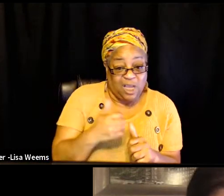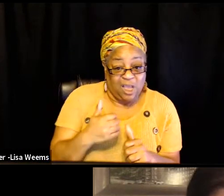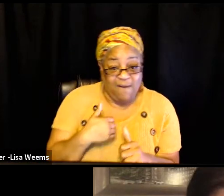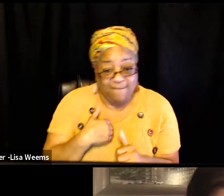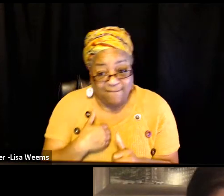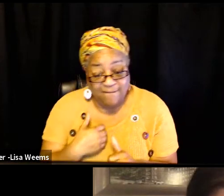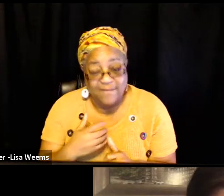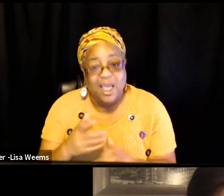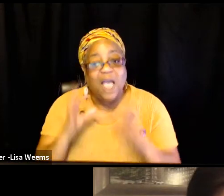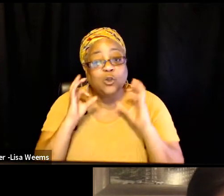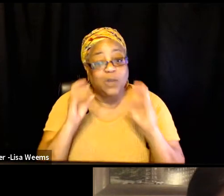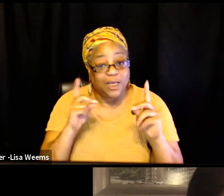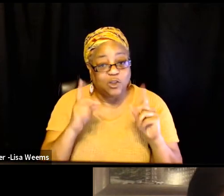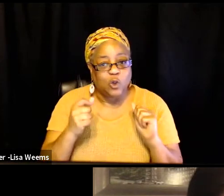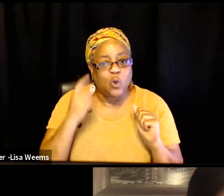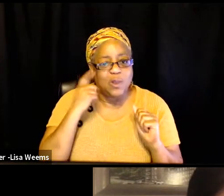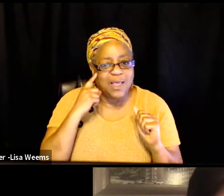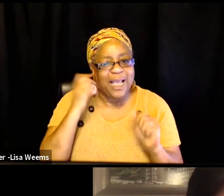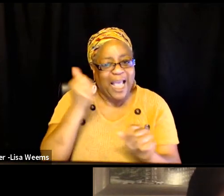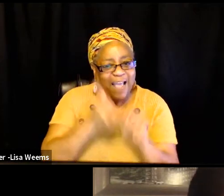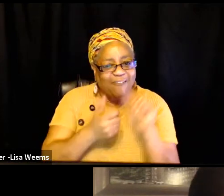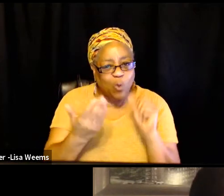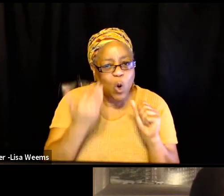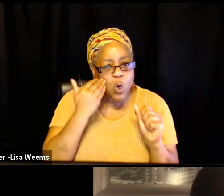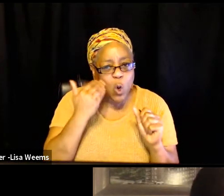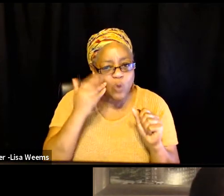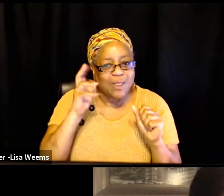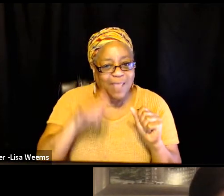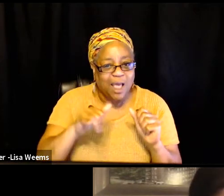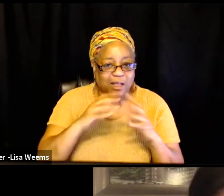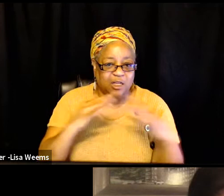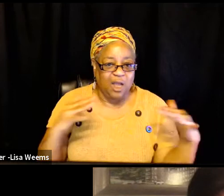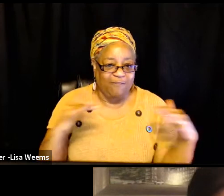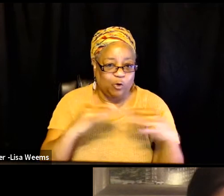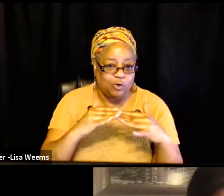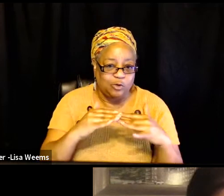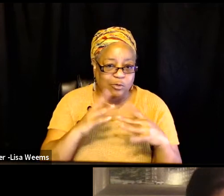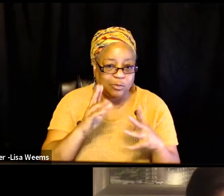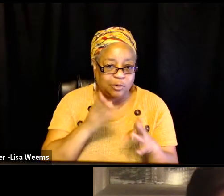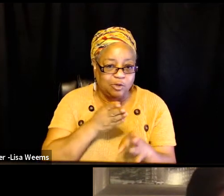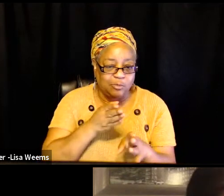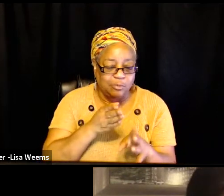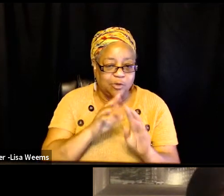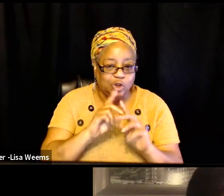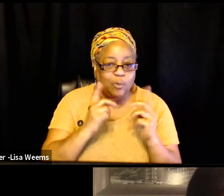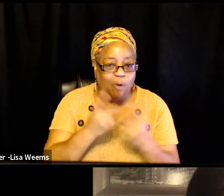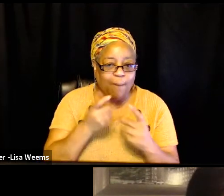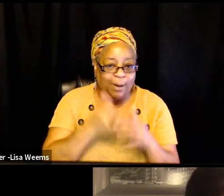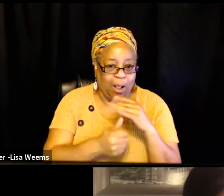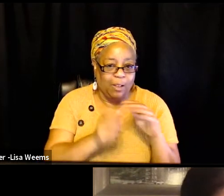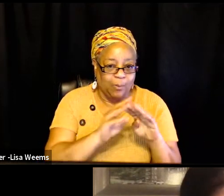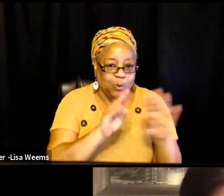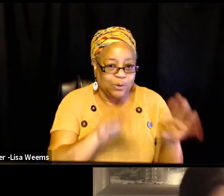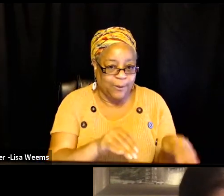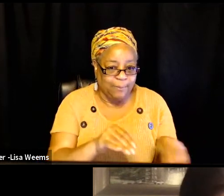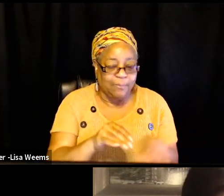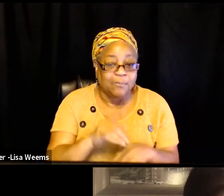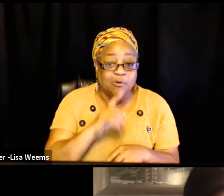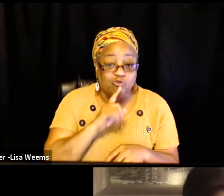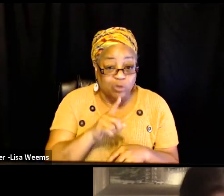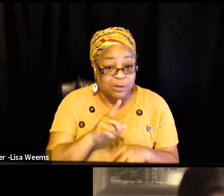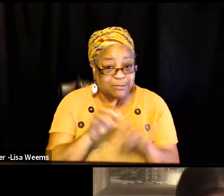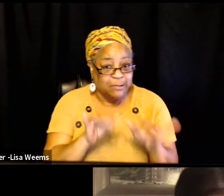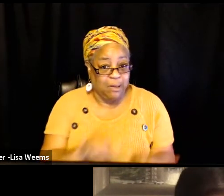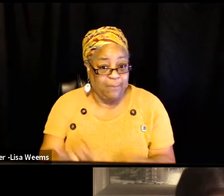think everybody knows, you know, tends to be the most diverse department in the museum, and that it's very common that the